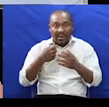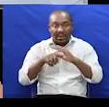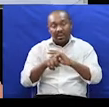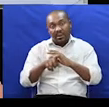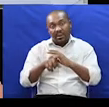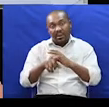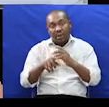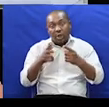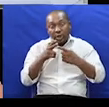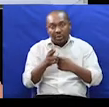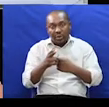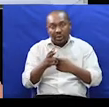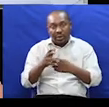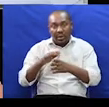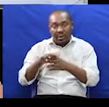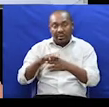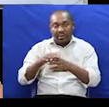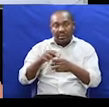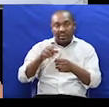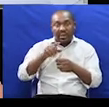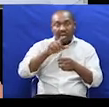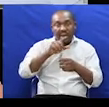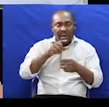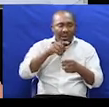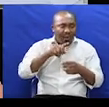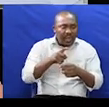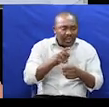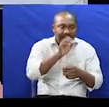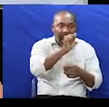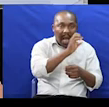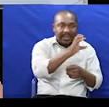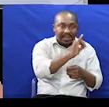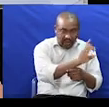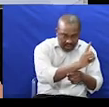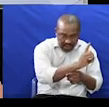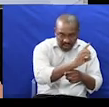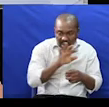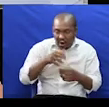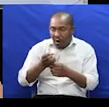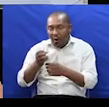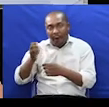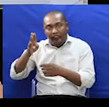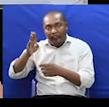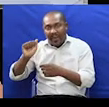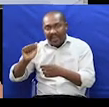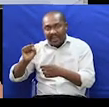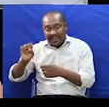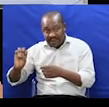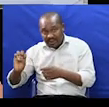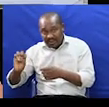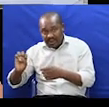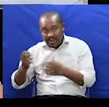which one is a base, I will use litmus paper. But when it comes to titration, I'm going to use either methyl